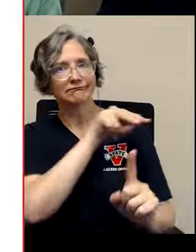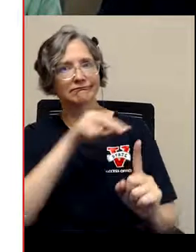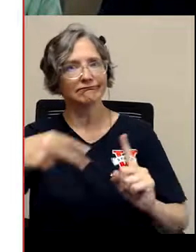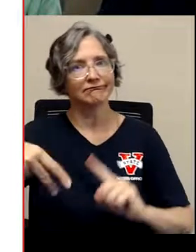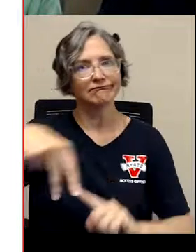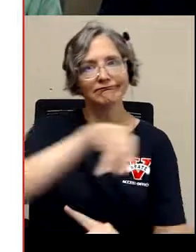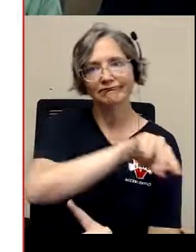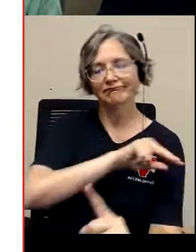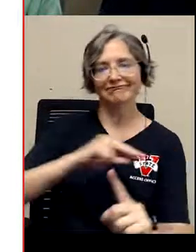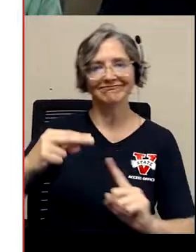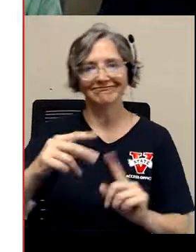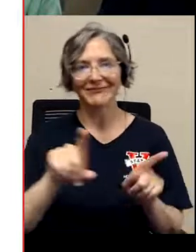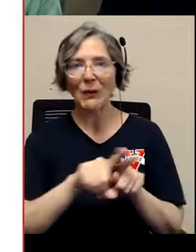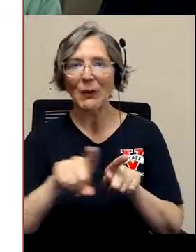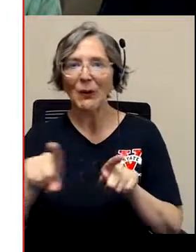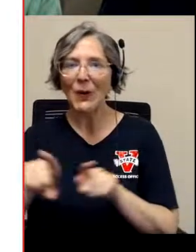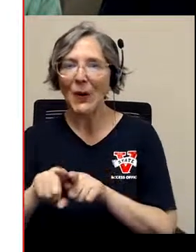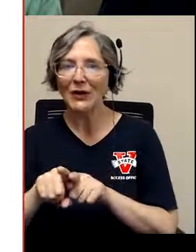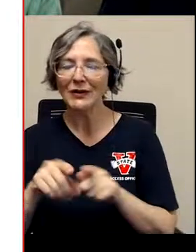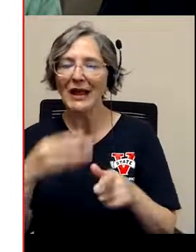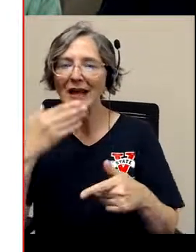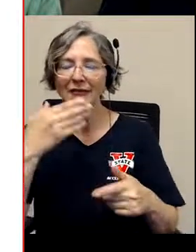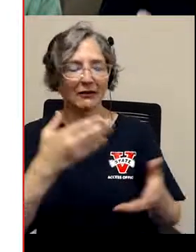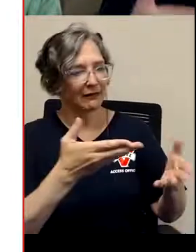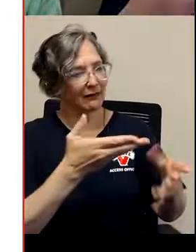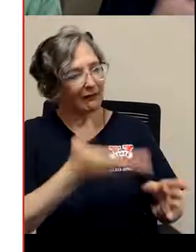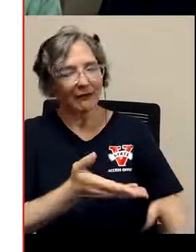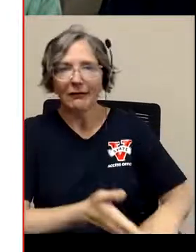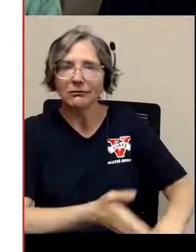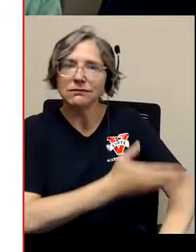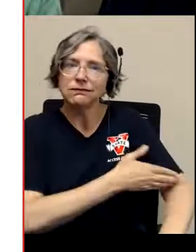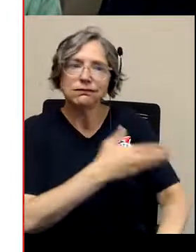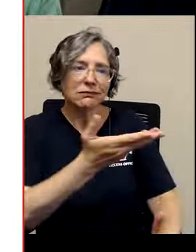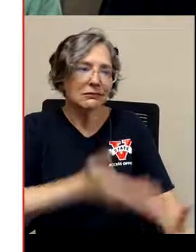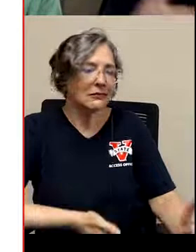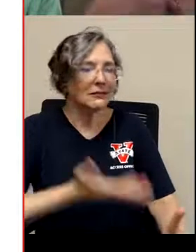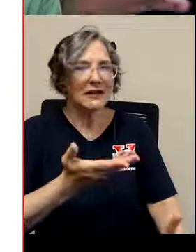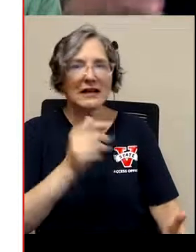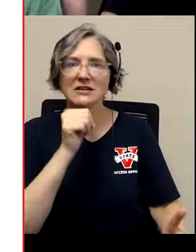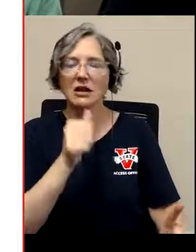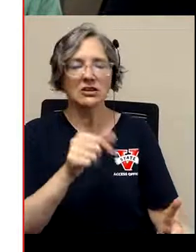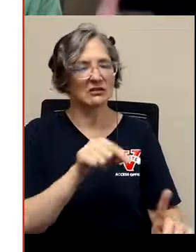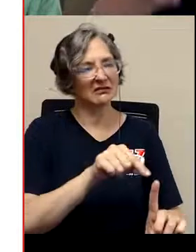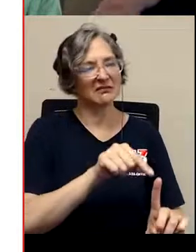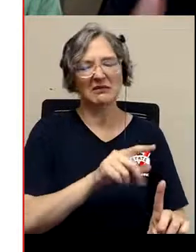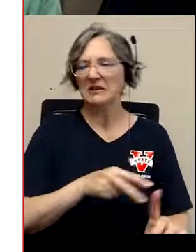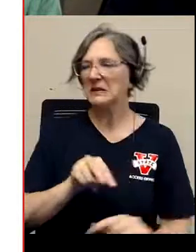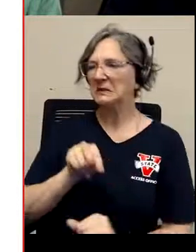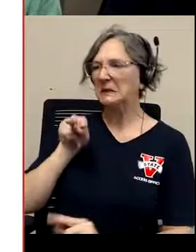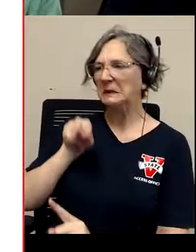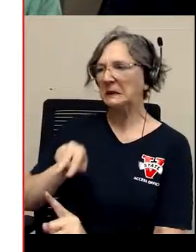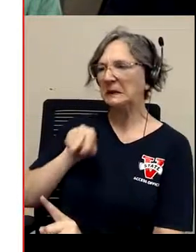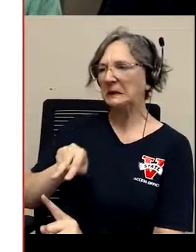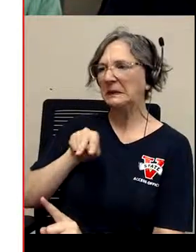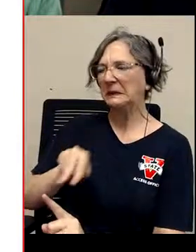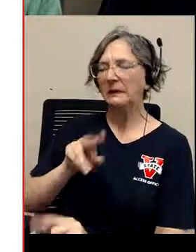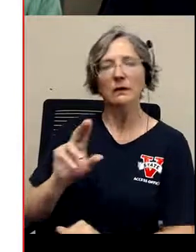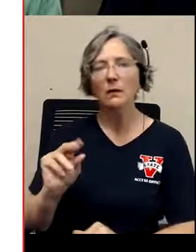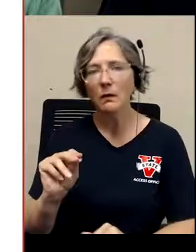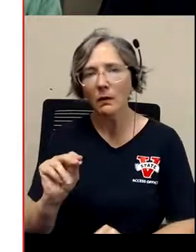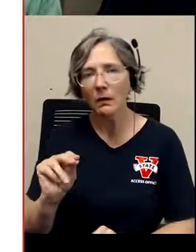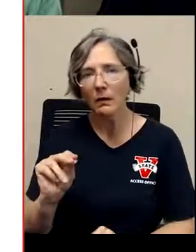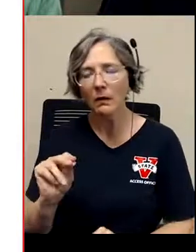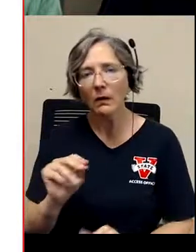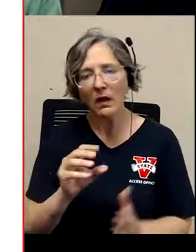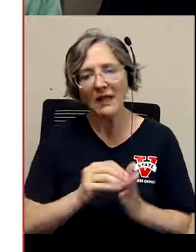we're also building a better student. That it's not a one side, it's not a one perspective,